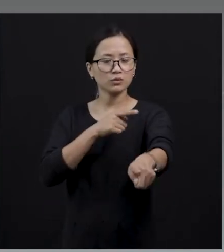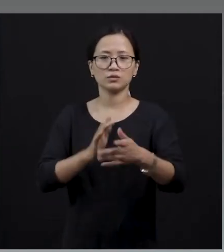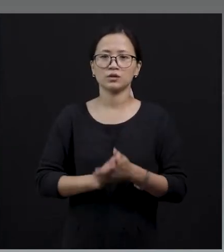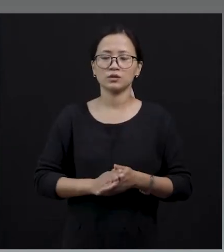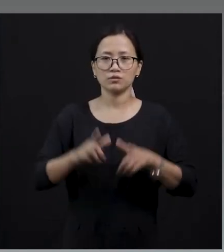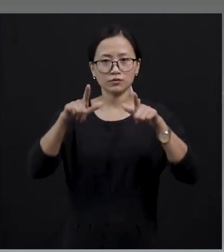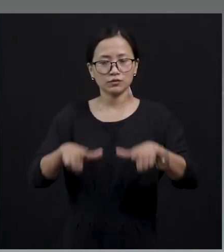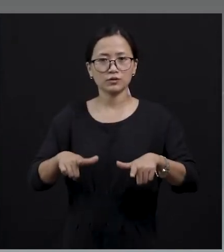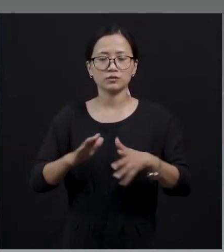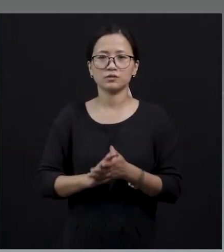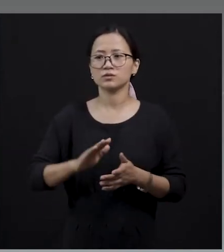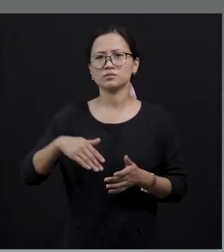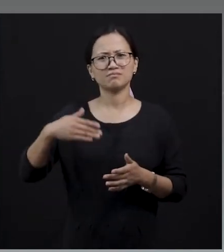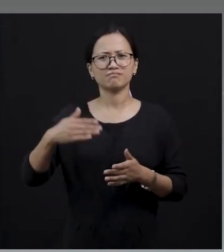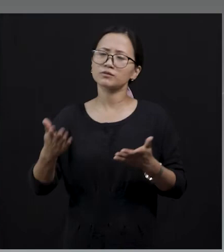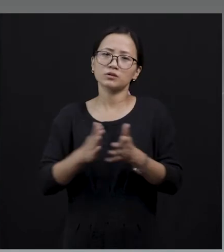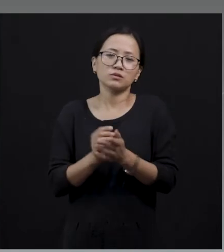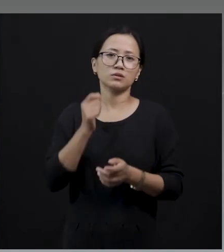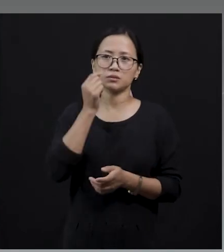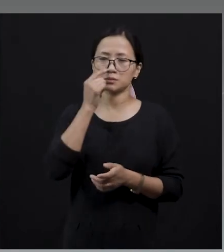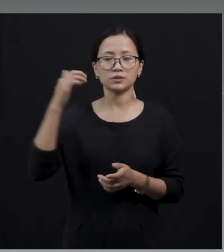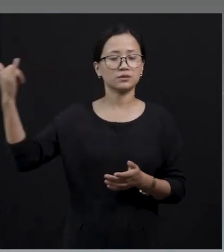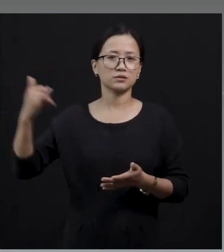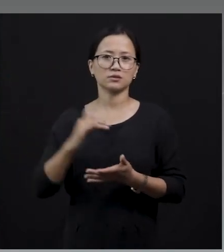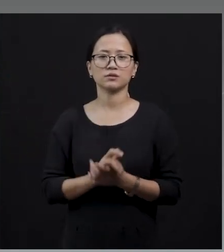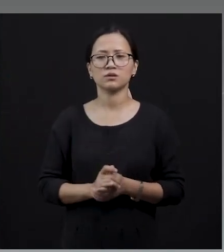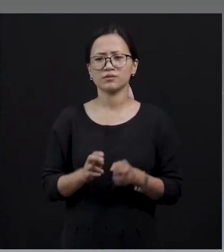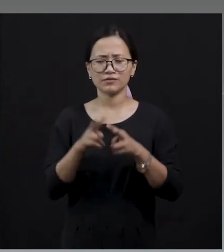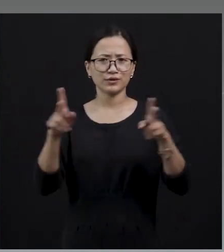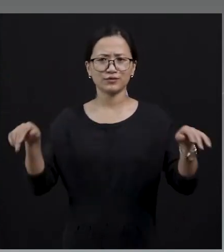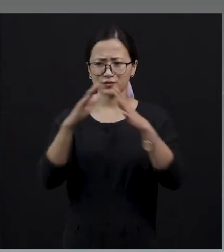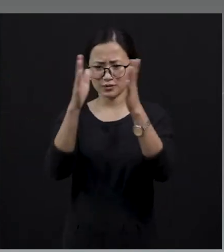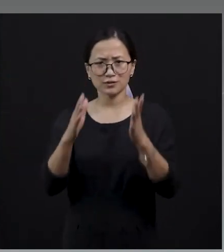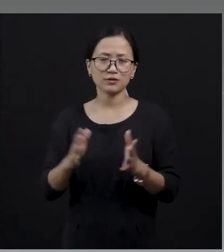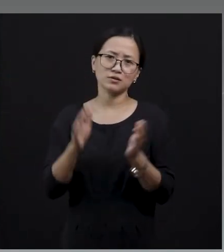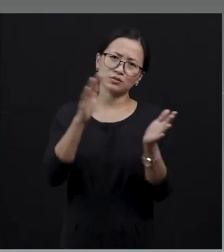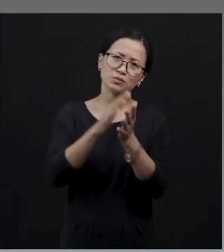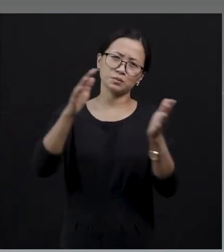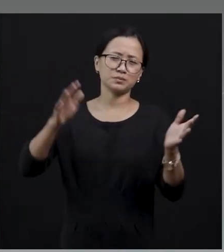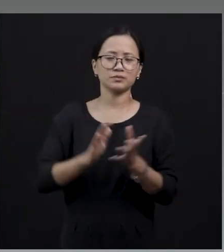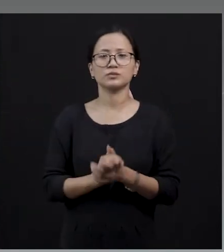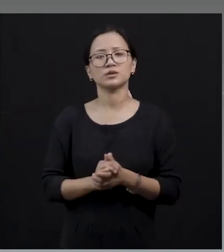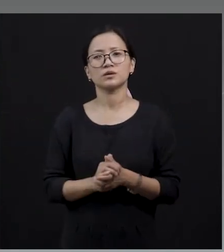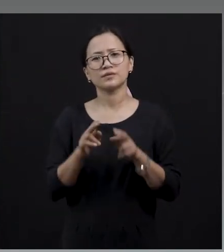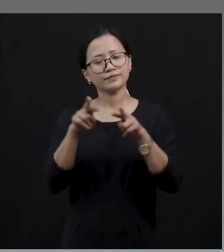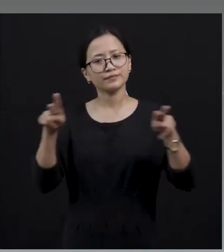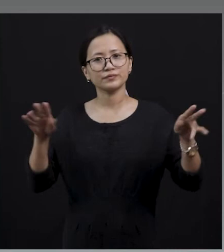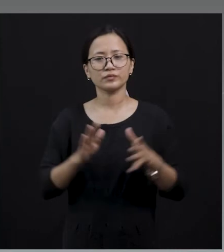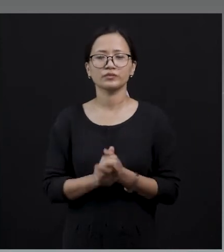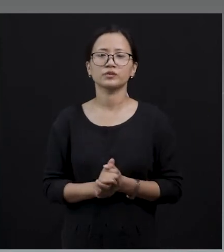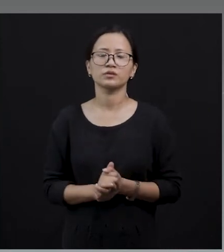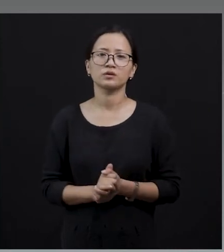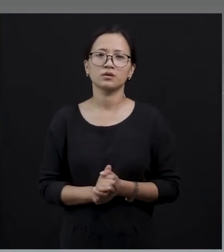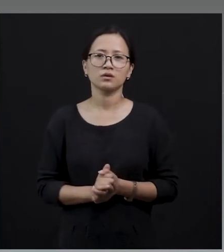longer feet than your sisters, right? So these are the different sizes. They vary from person to person. So the measurement will